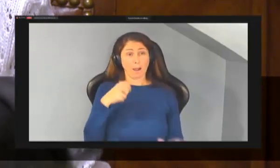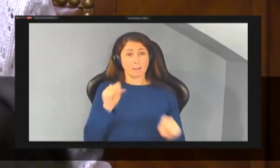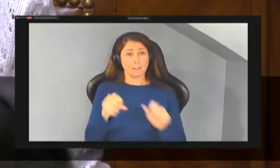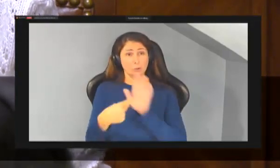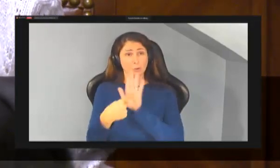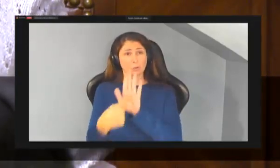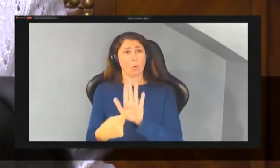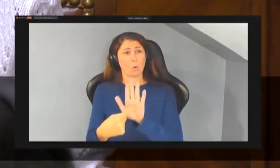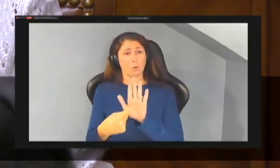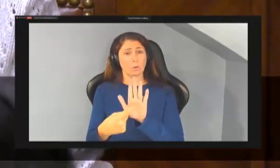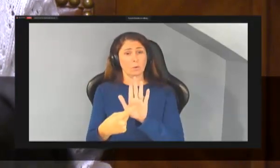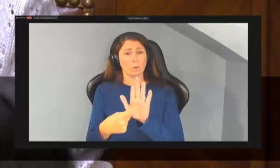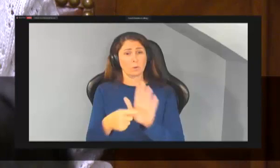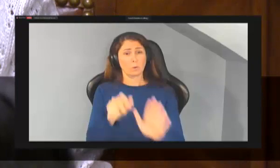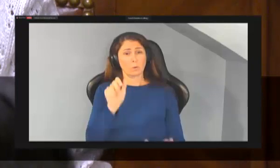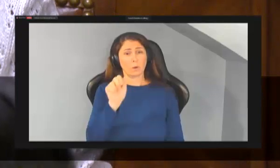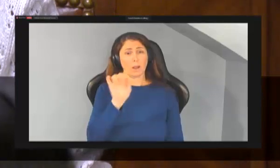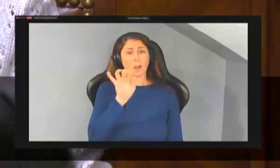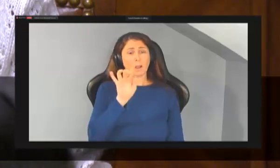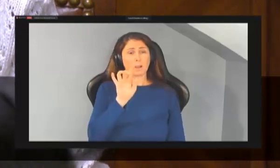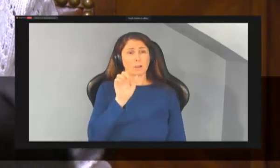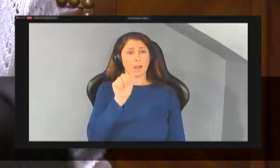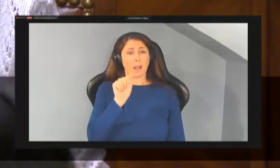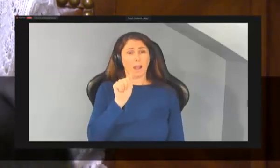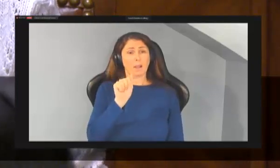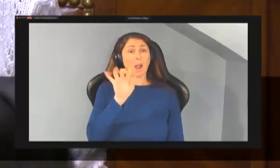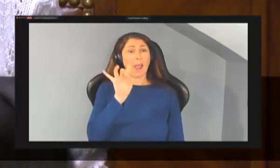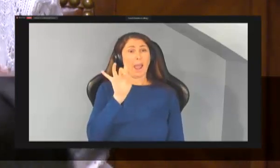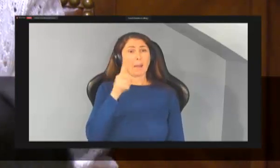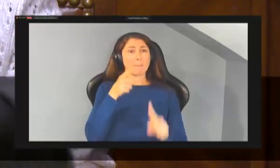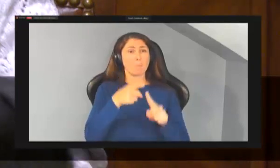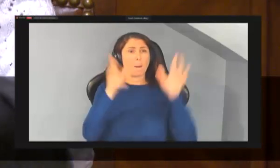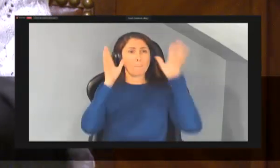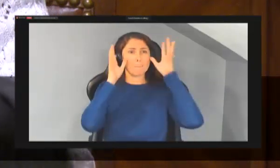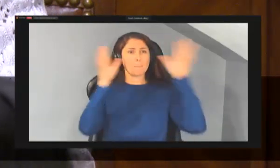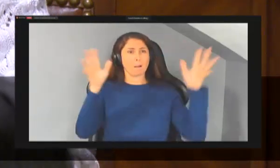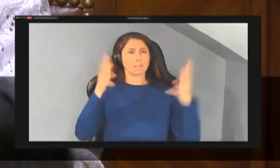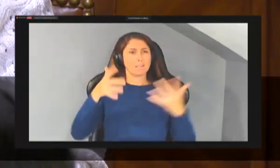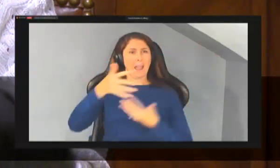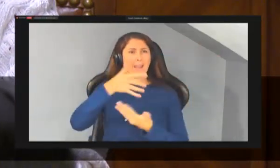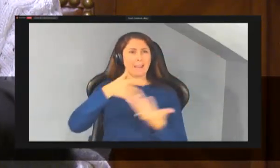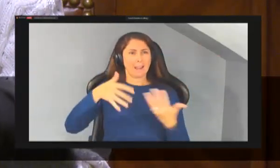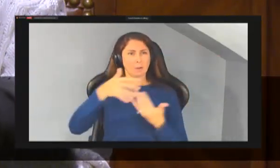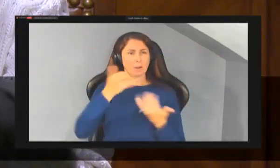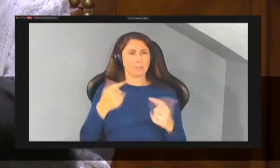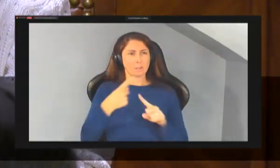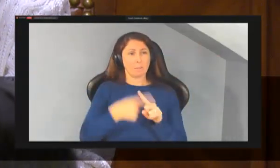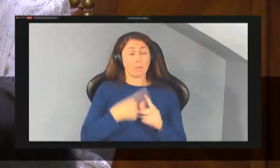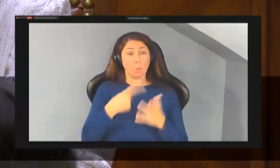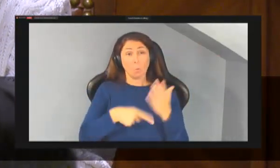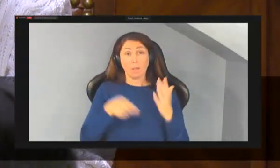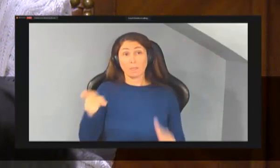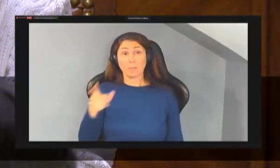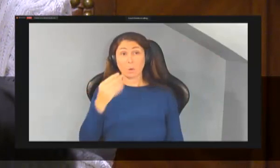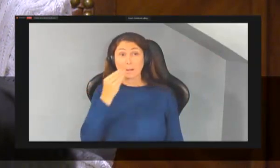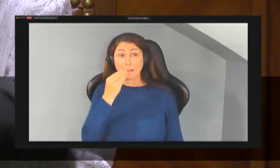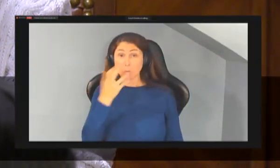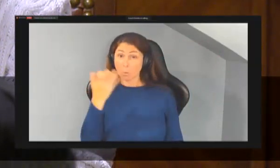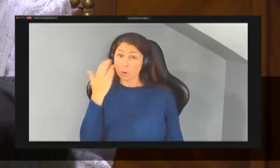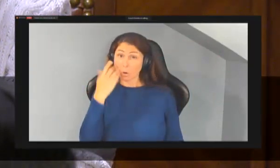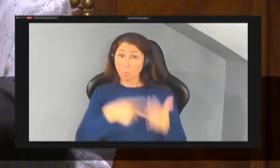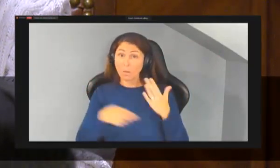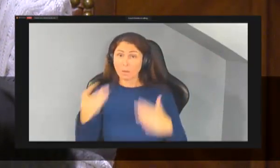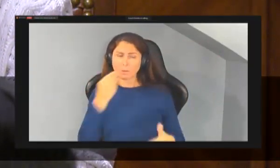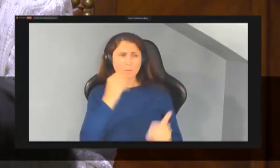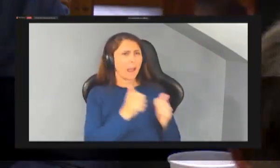8-point bucks hanging out together this month. But what they are eating? You want to know what they're eating? Yeah. How do we know they're